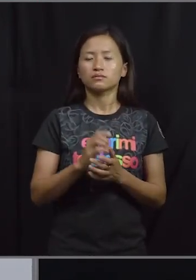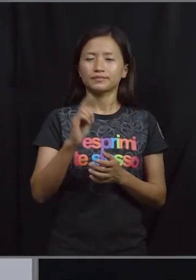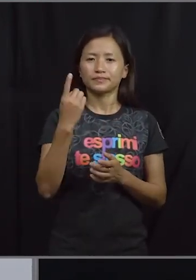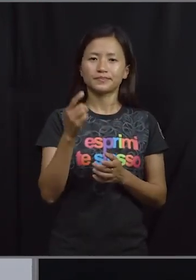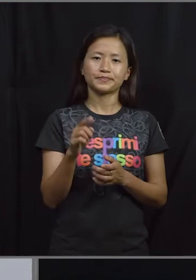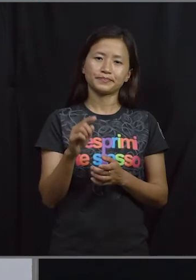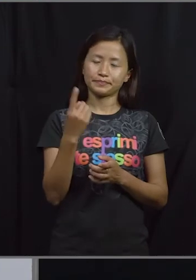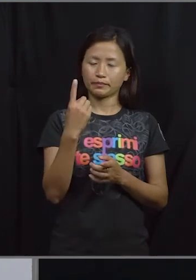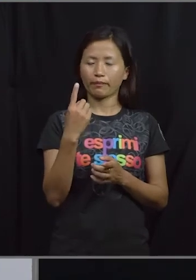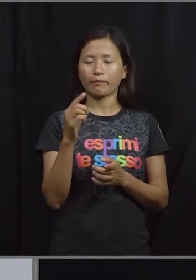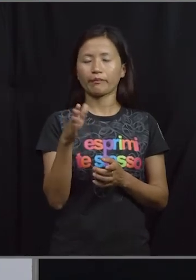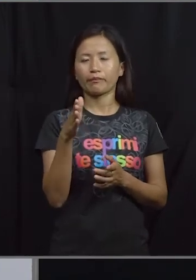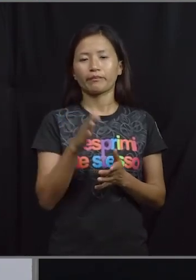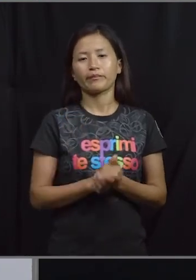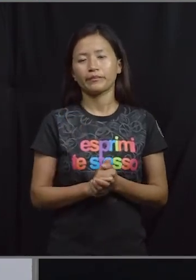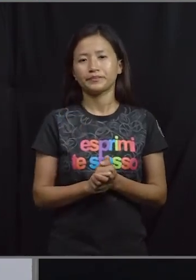non-singular.